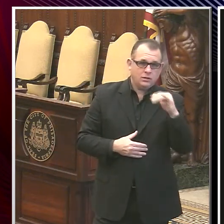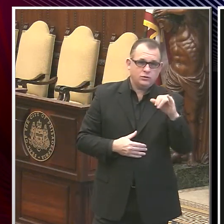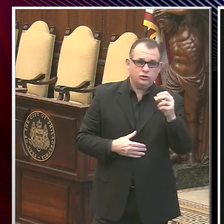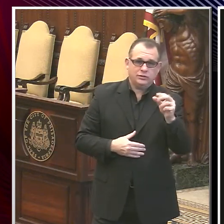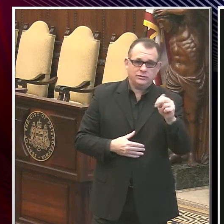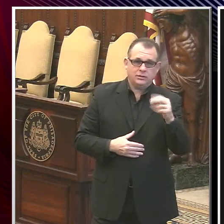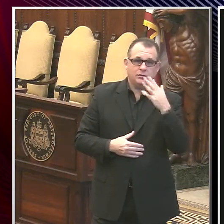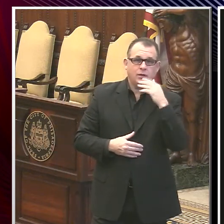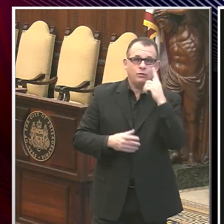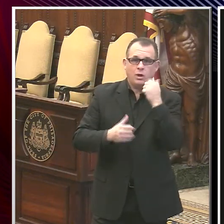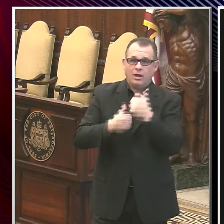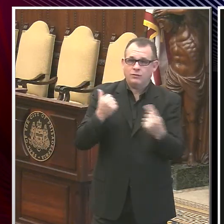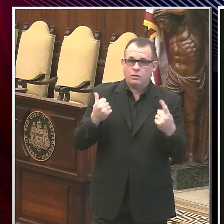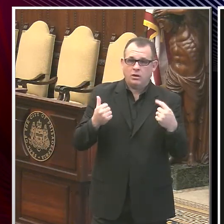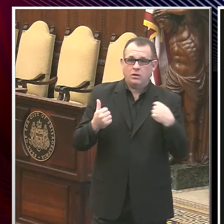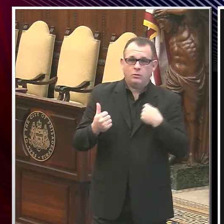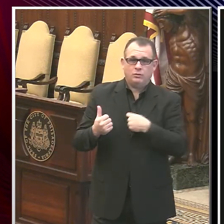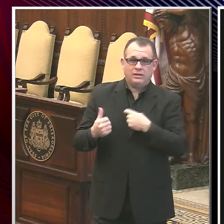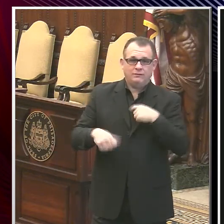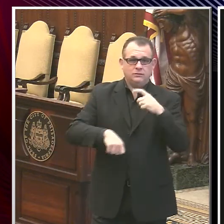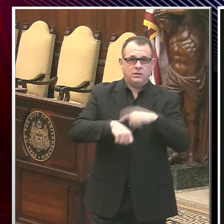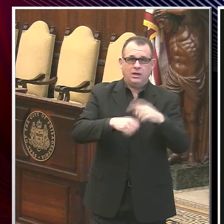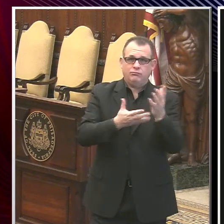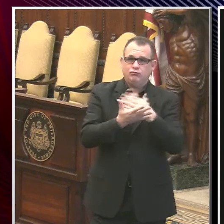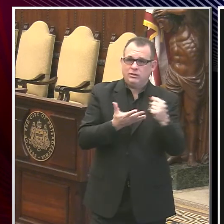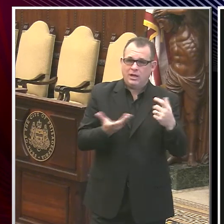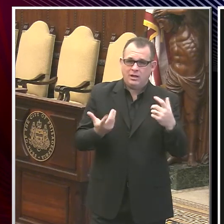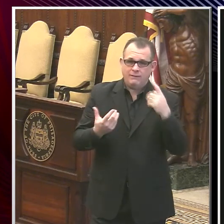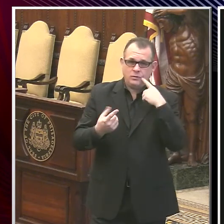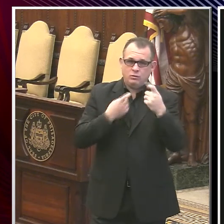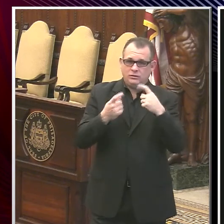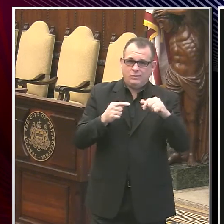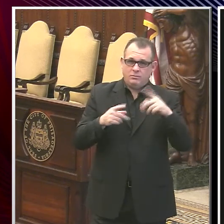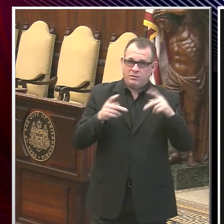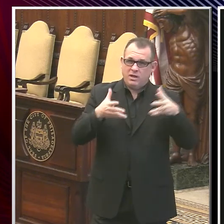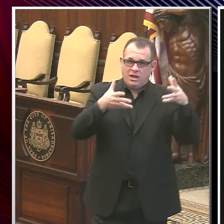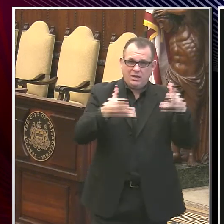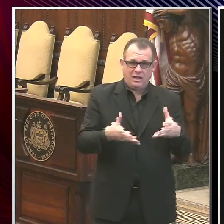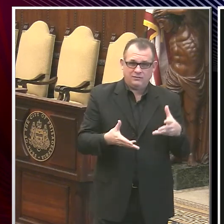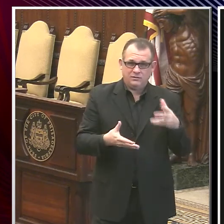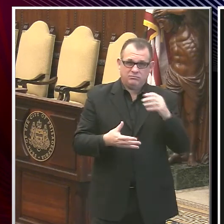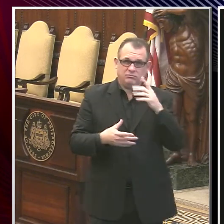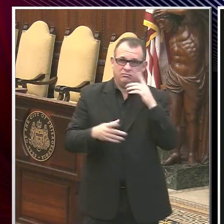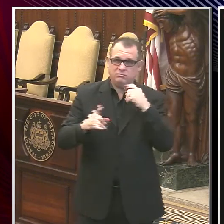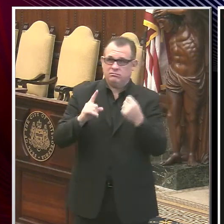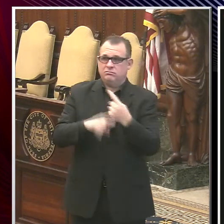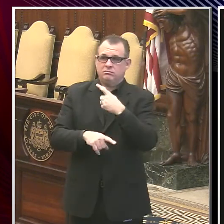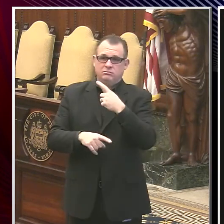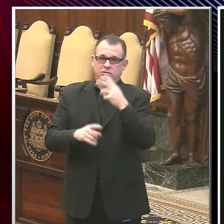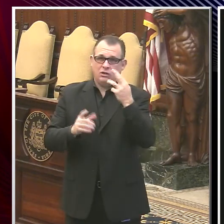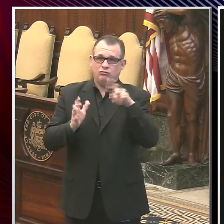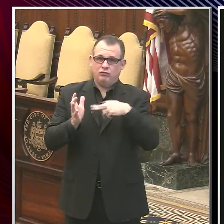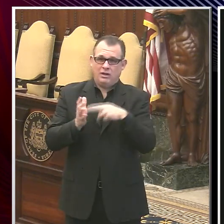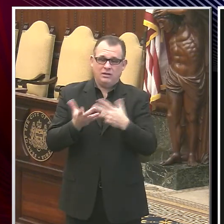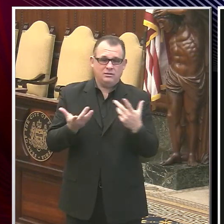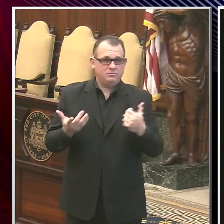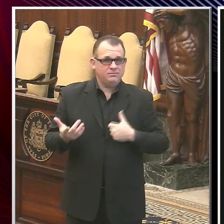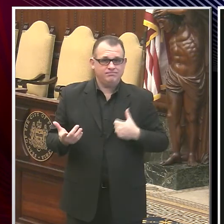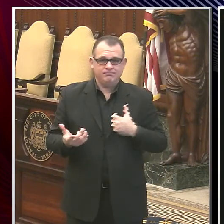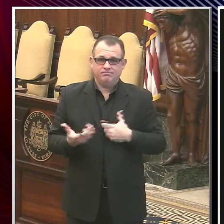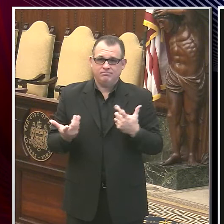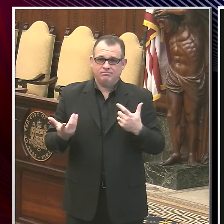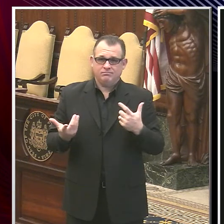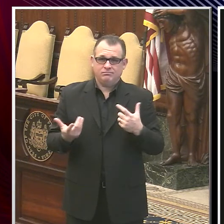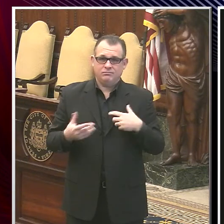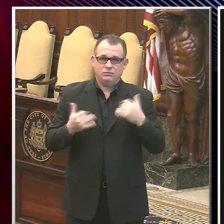Thank you, Jason, and thank you, everyone. We are out of time for questions. I know there were a few other questions on other topics. Please